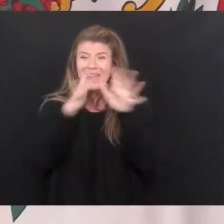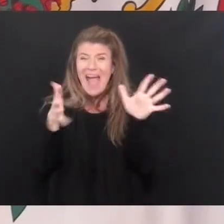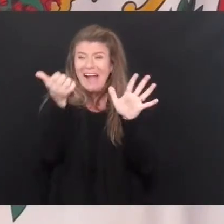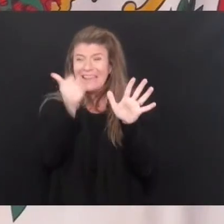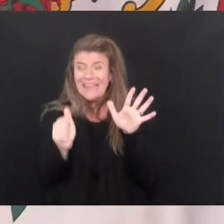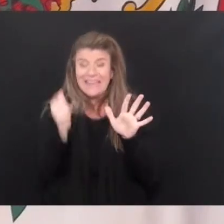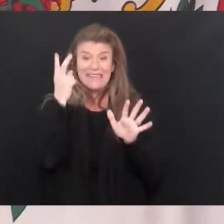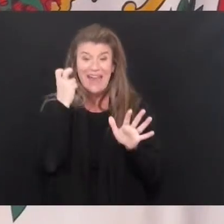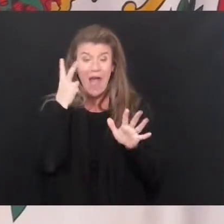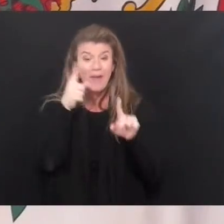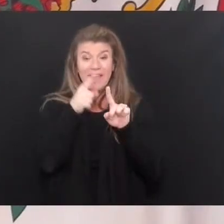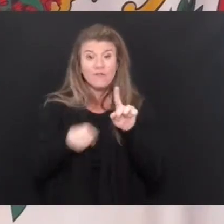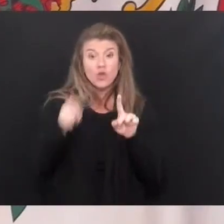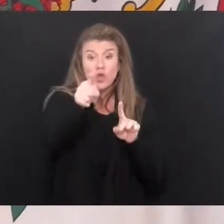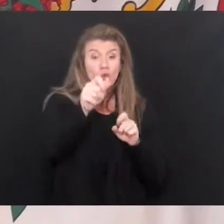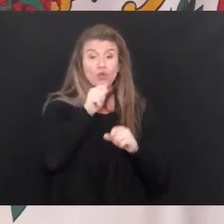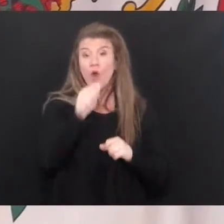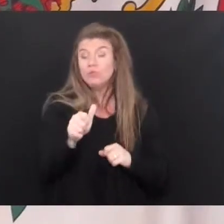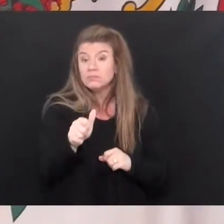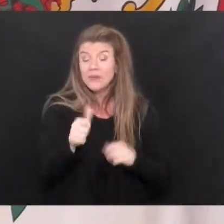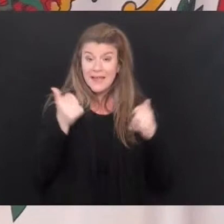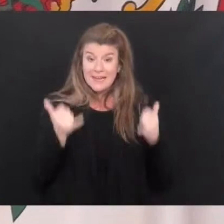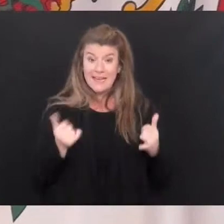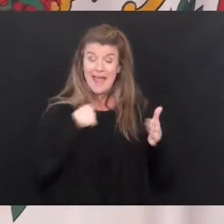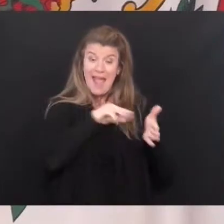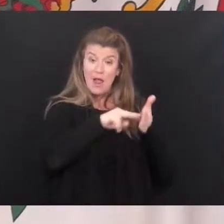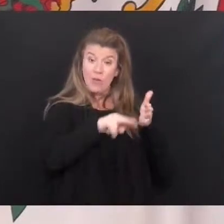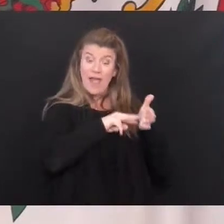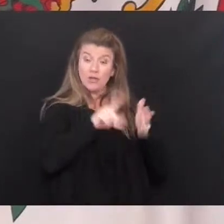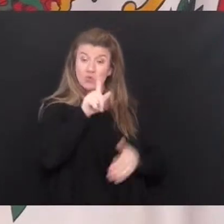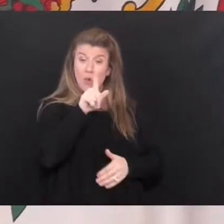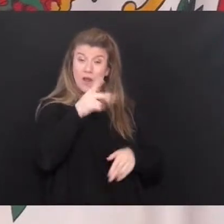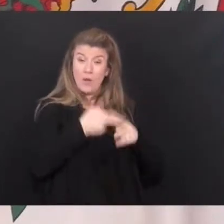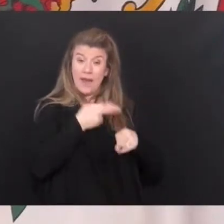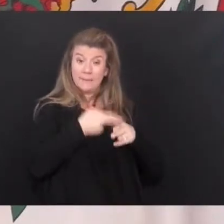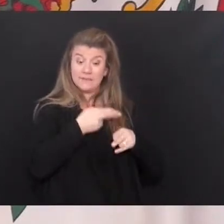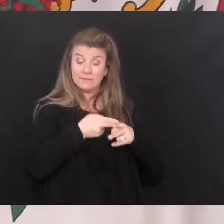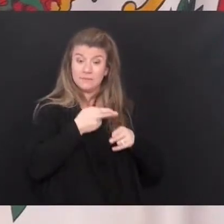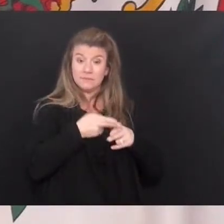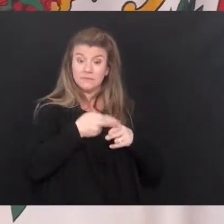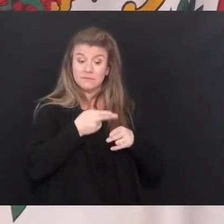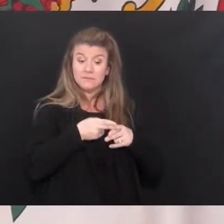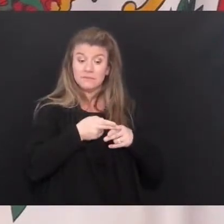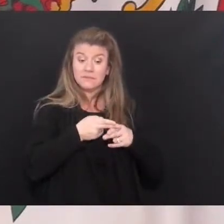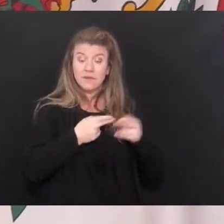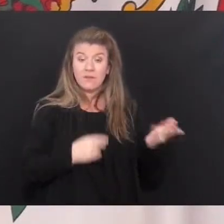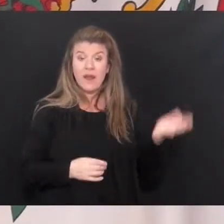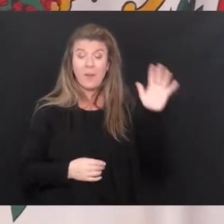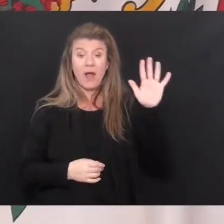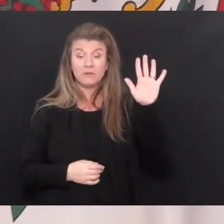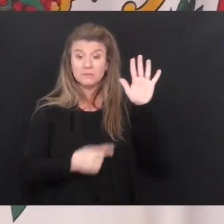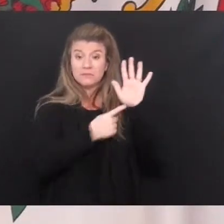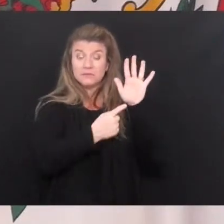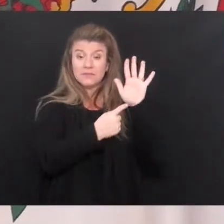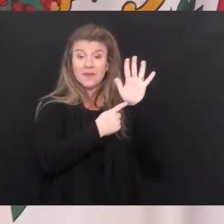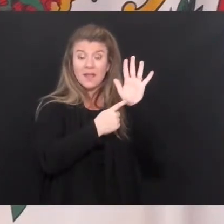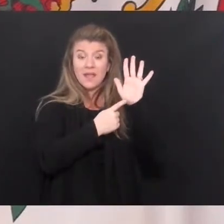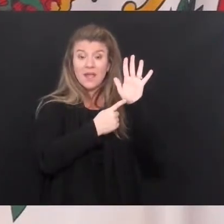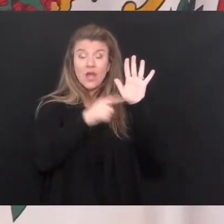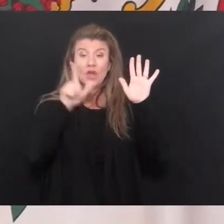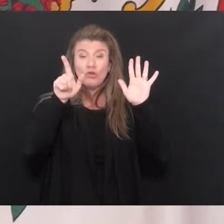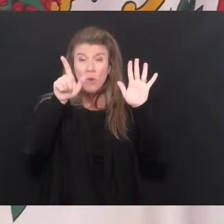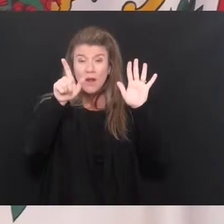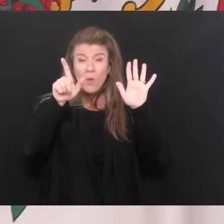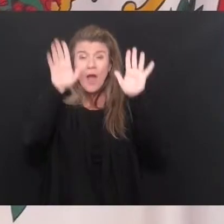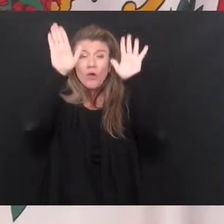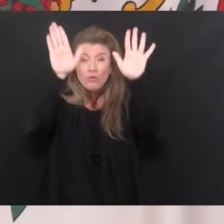we don't, I read 21 today, right there they are. There are 21 great West